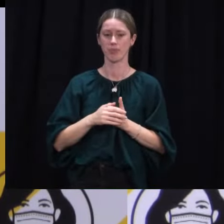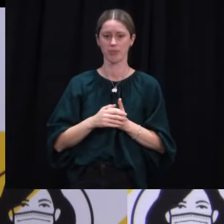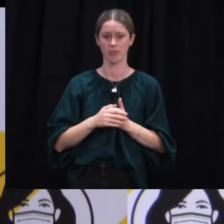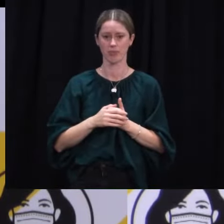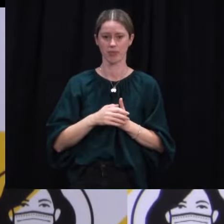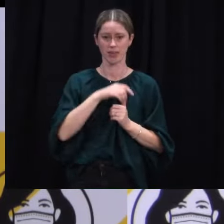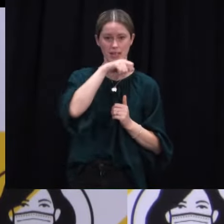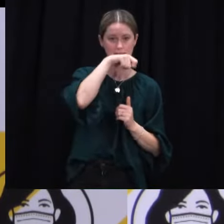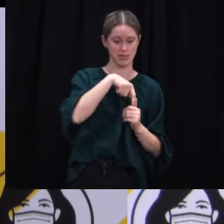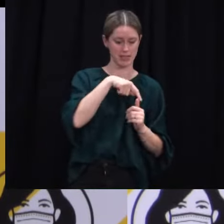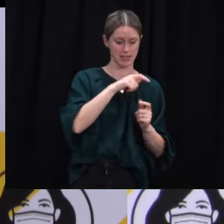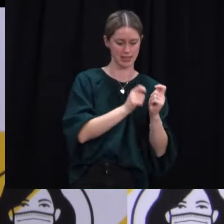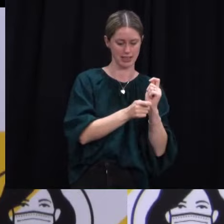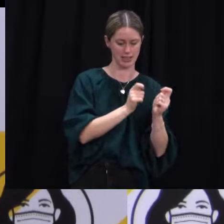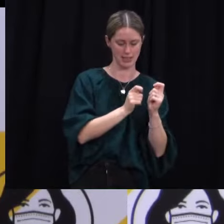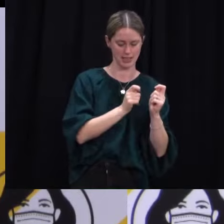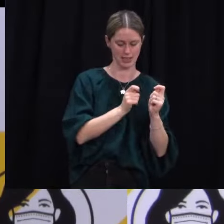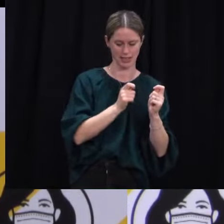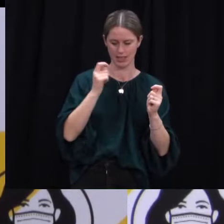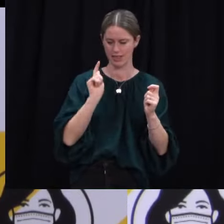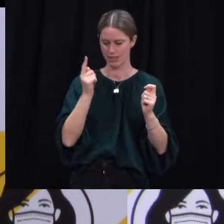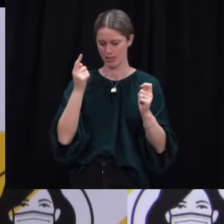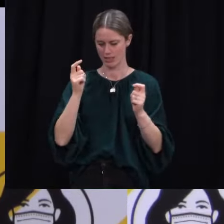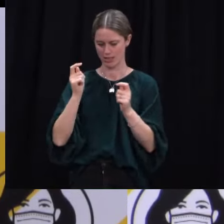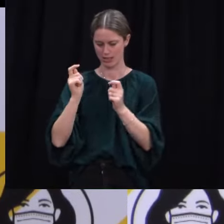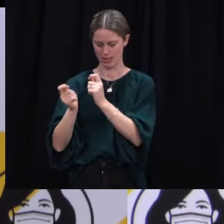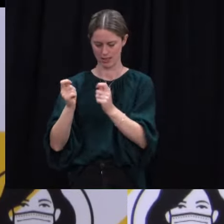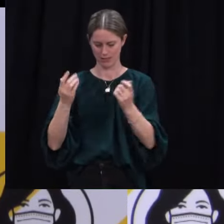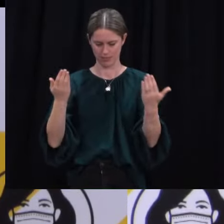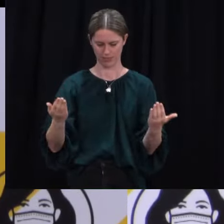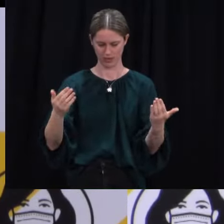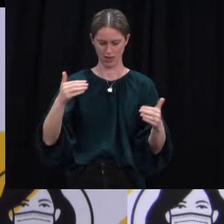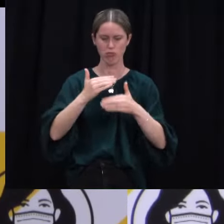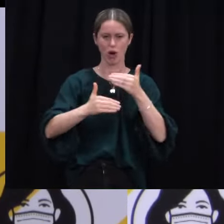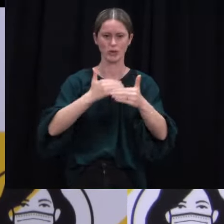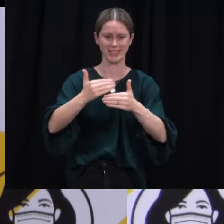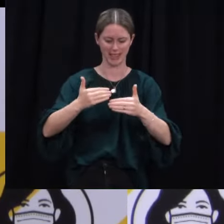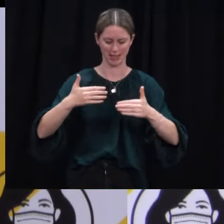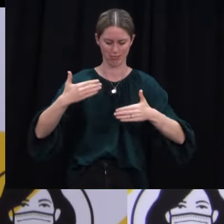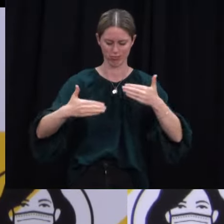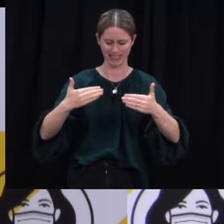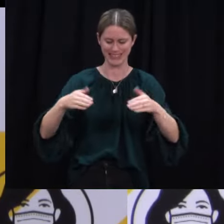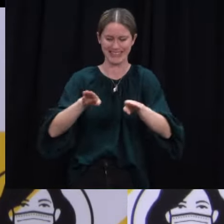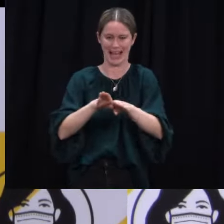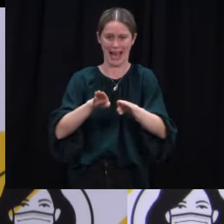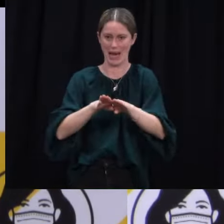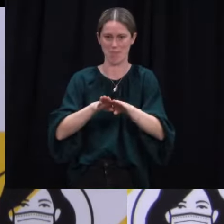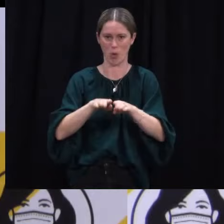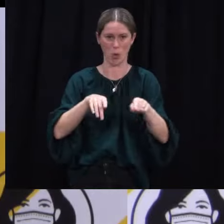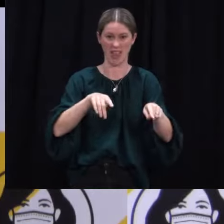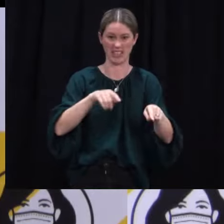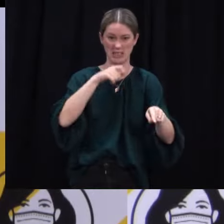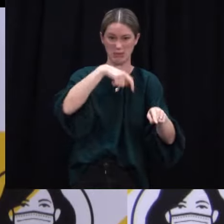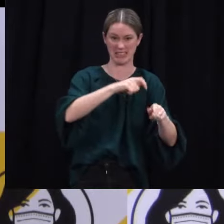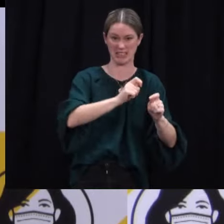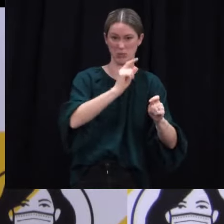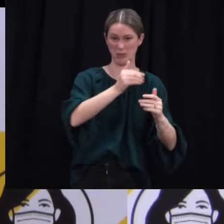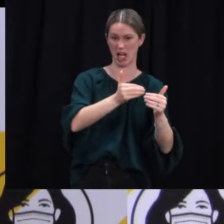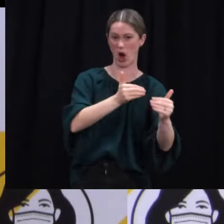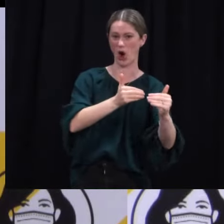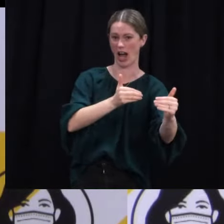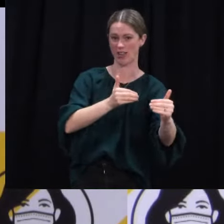a saliva swab versus a nasal swab is as long, if not slightly longer. Just two additional